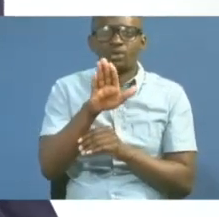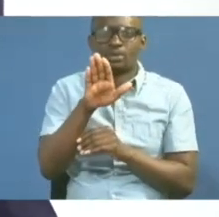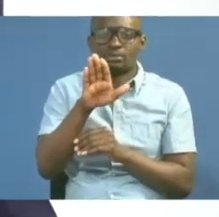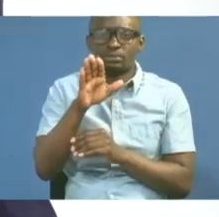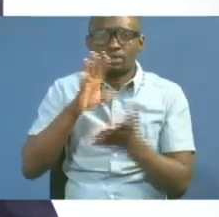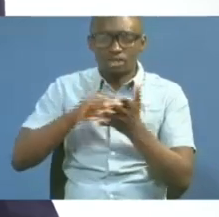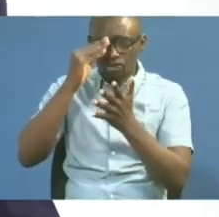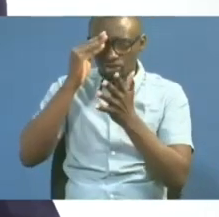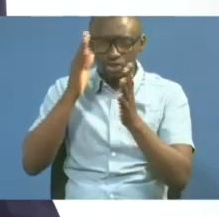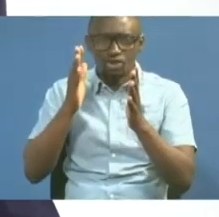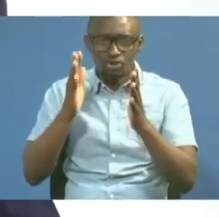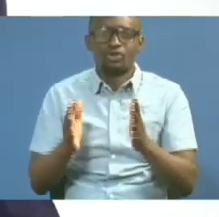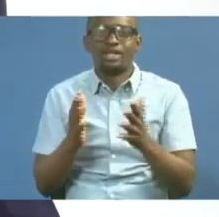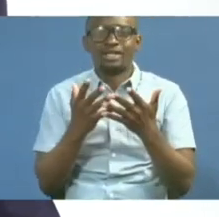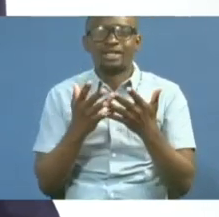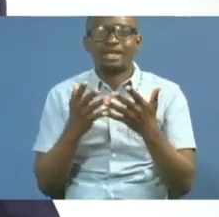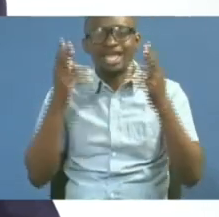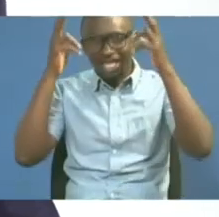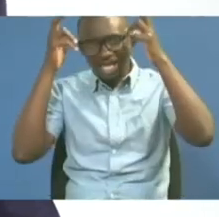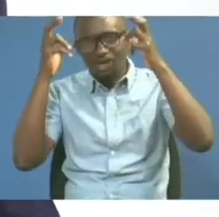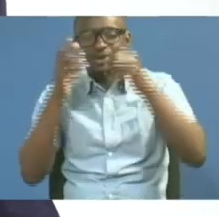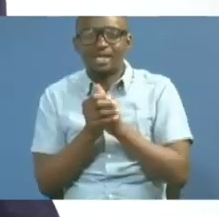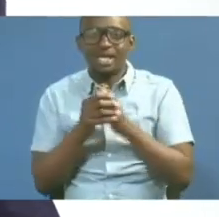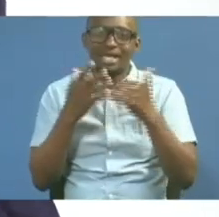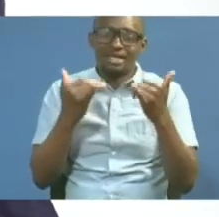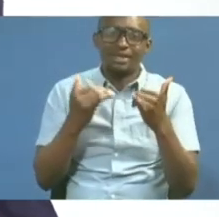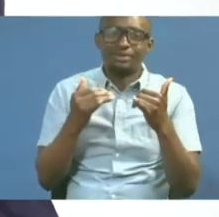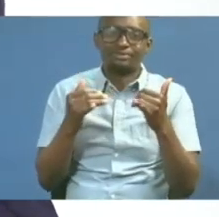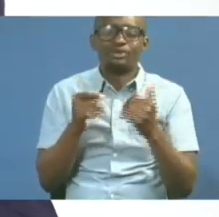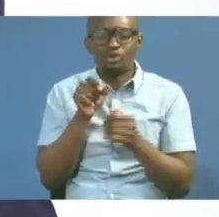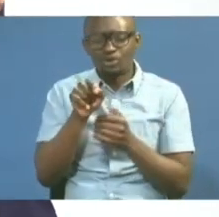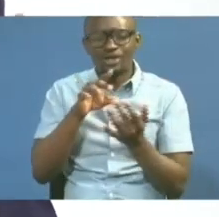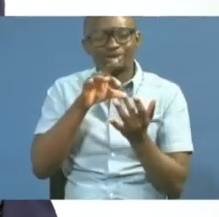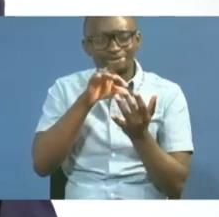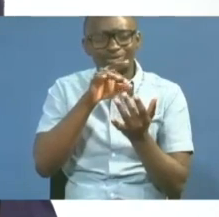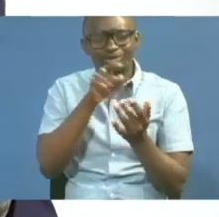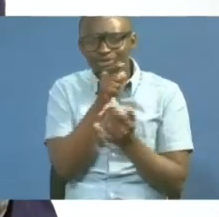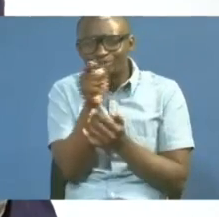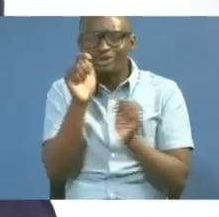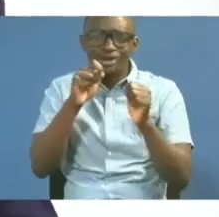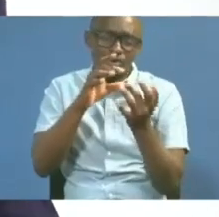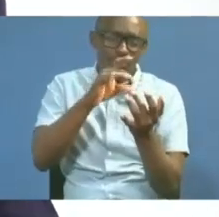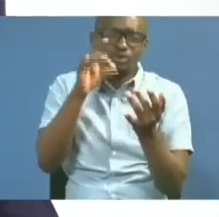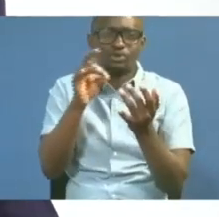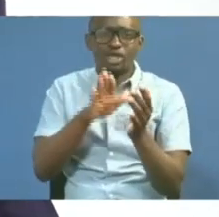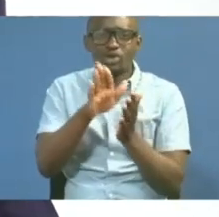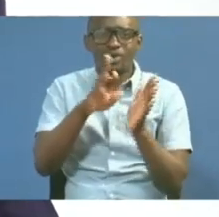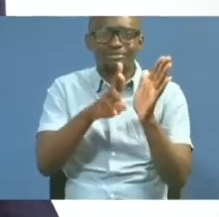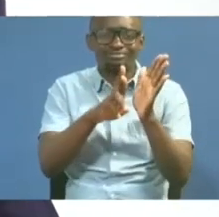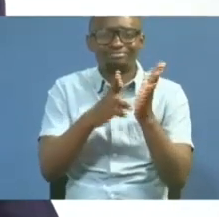your student affairs, and as students, you are allowed to choose